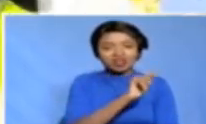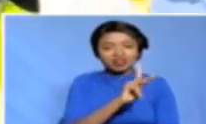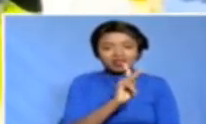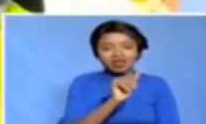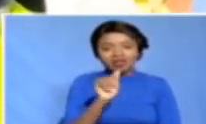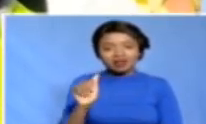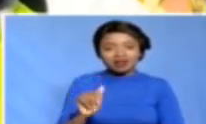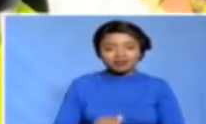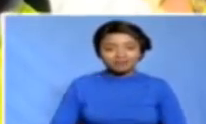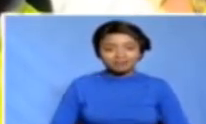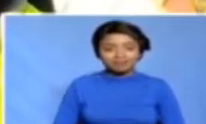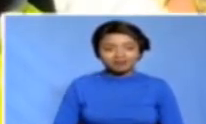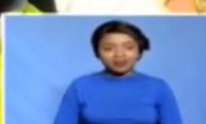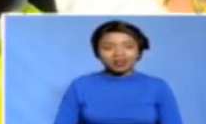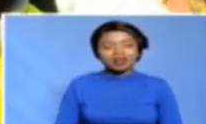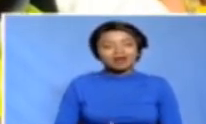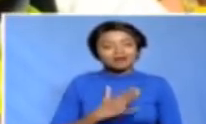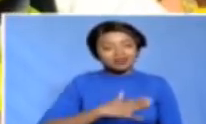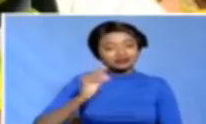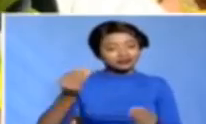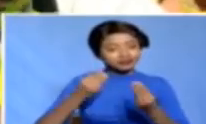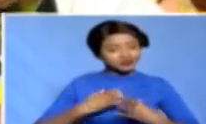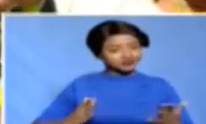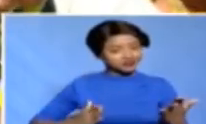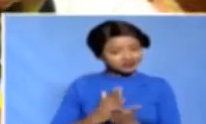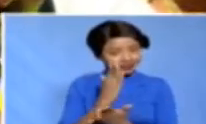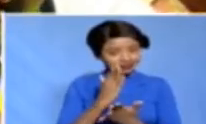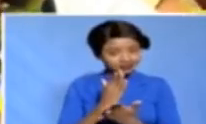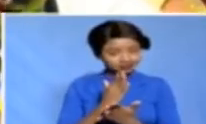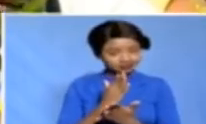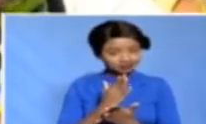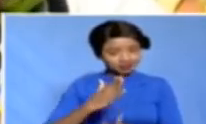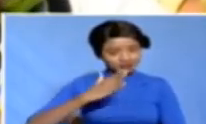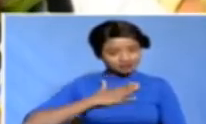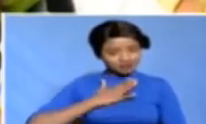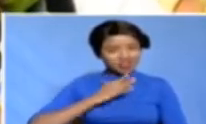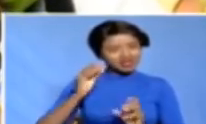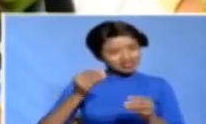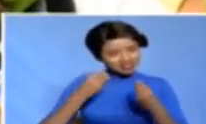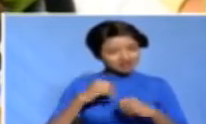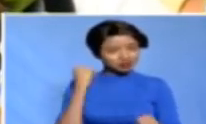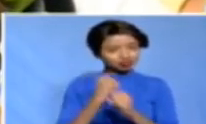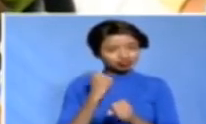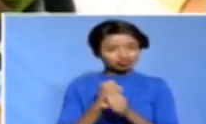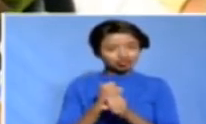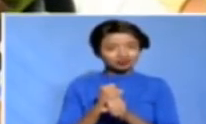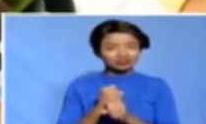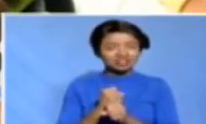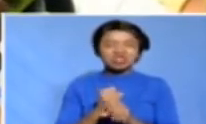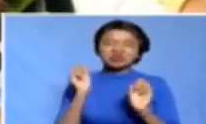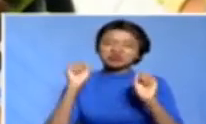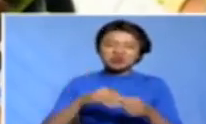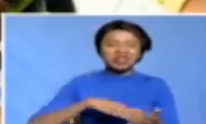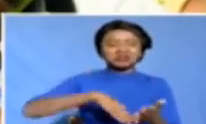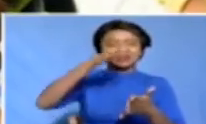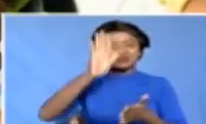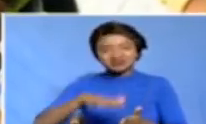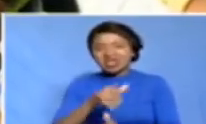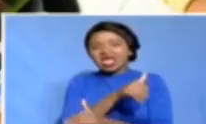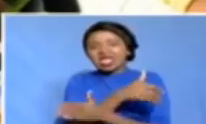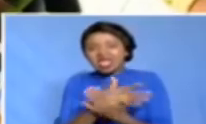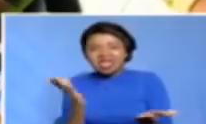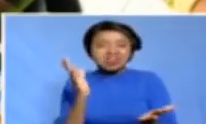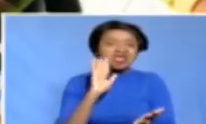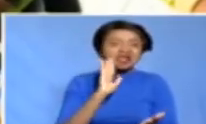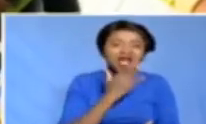But we are saying, grant us our right. Yes. Leave us with our jobs. You can paint it red, paint it blue,